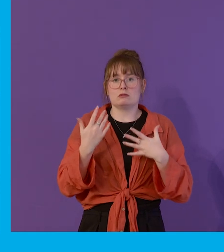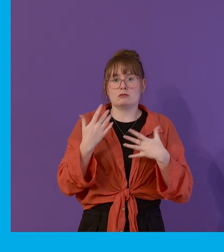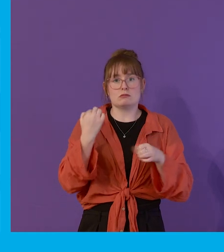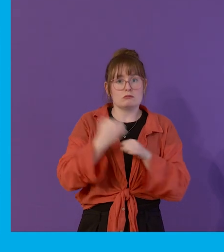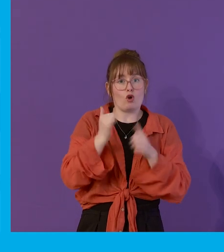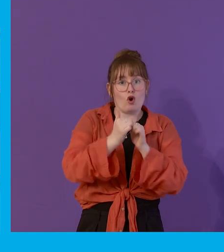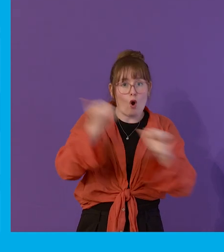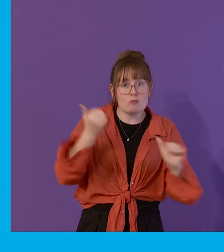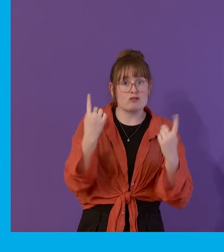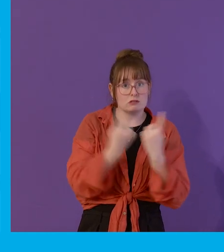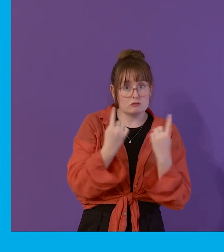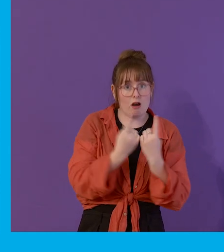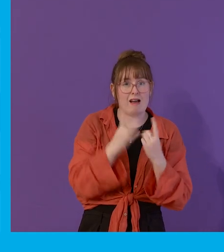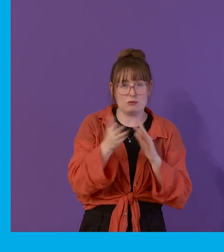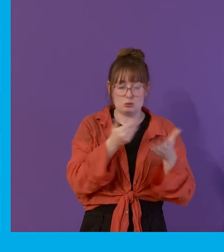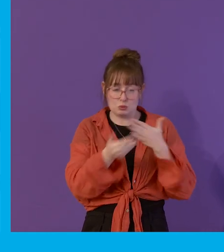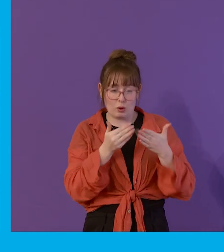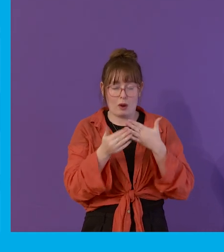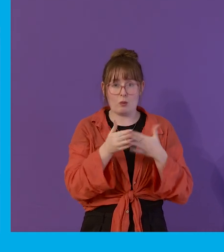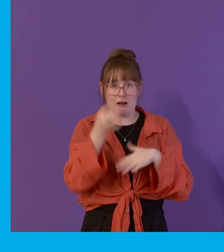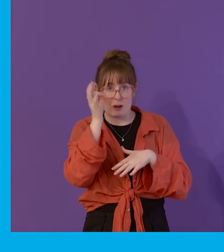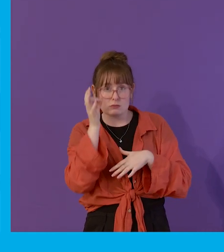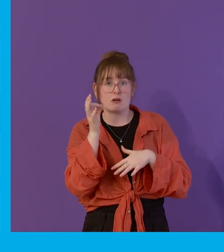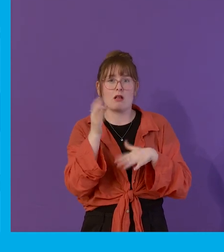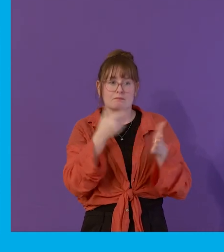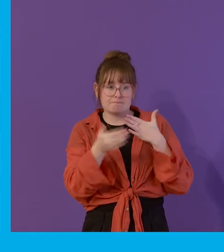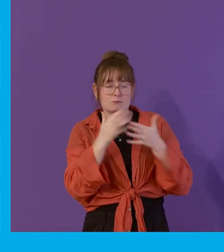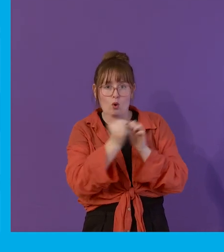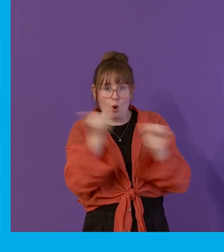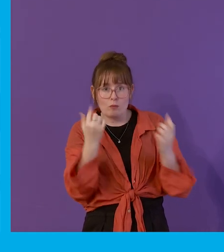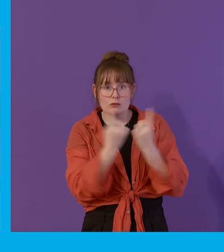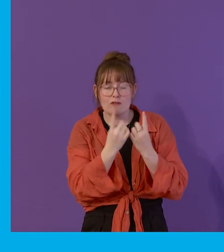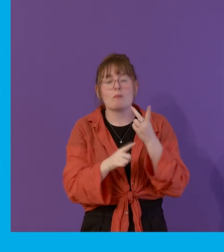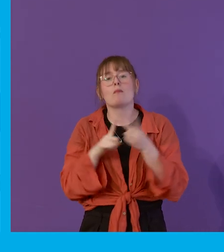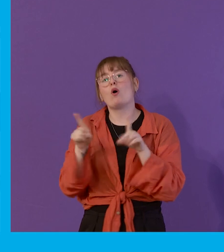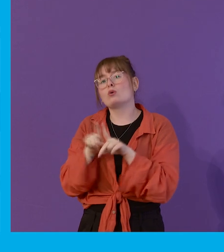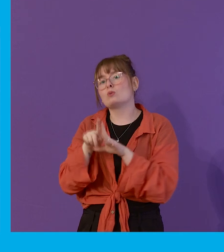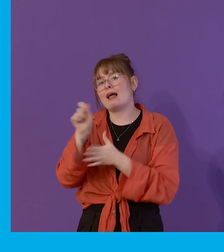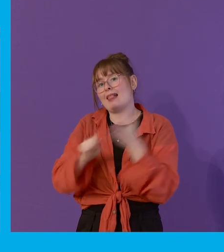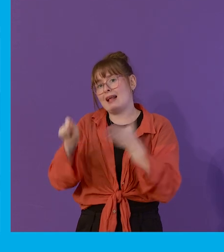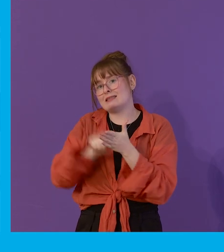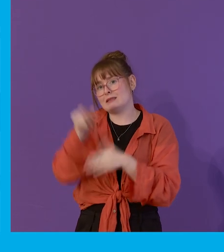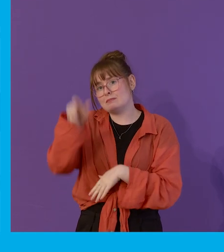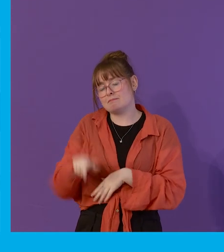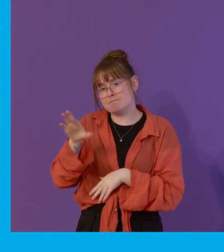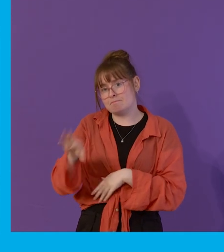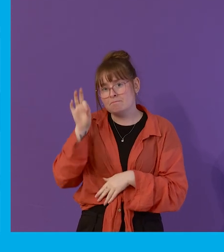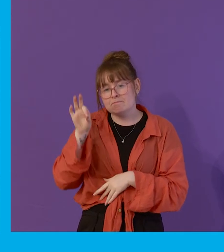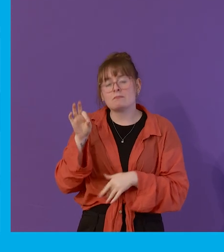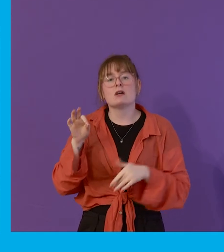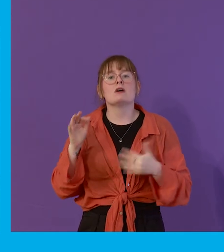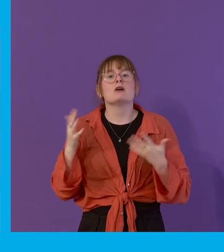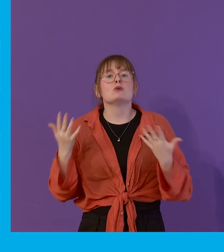mean, we have to view the council as two things. There's the corporate body and there's the elected members. So it's